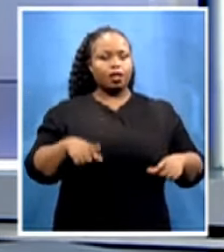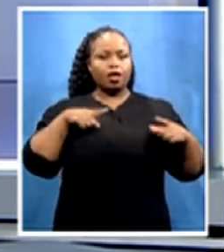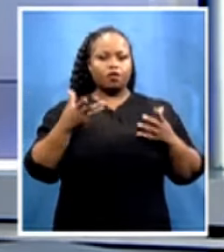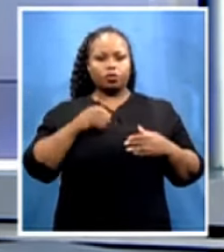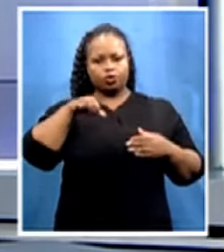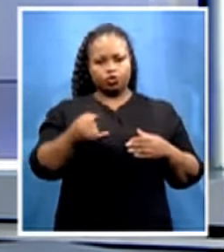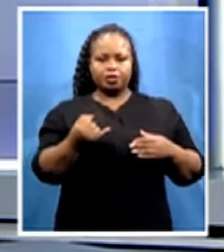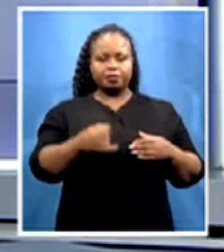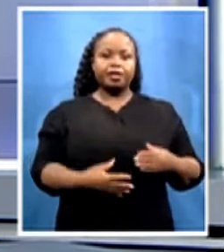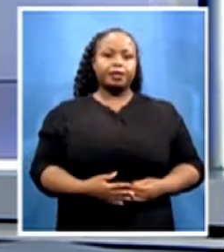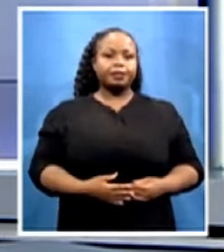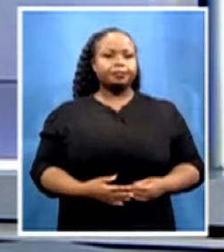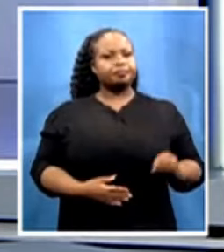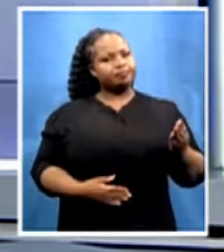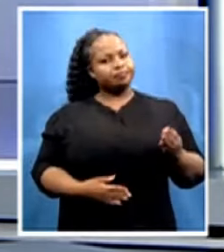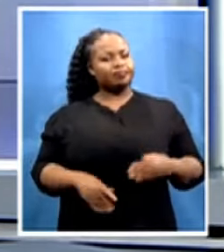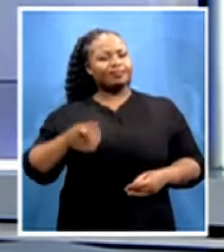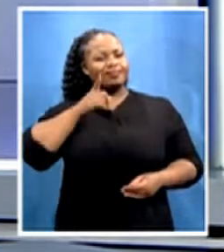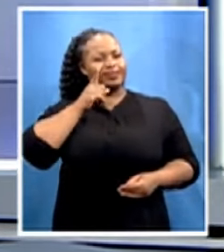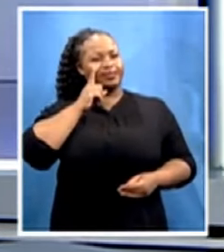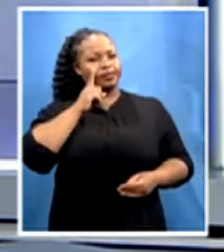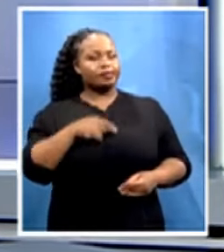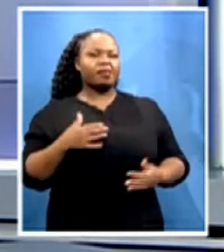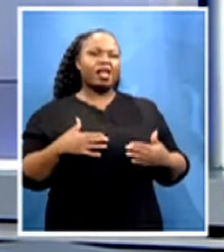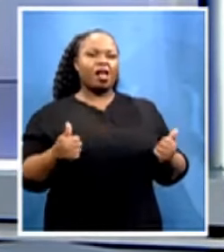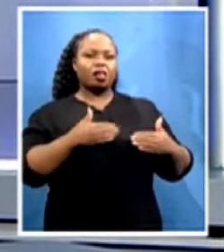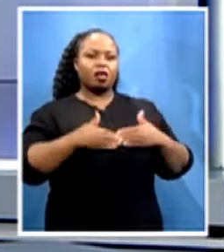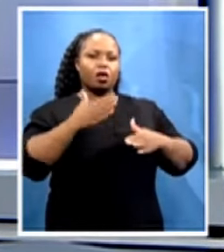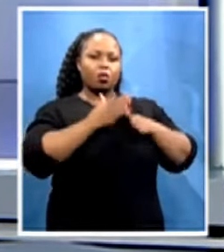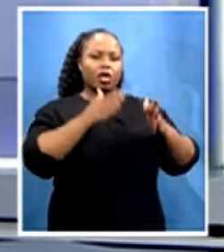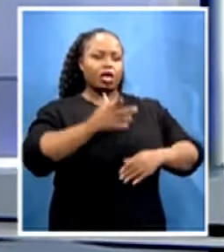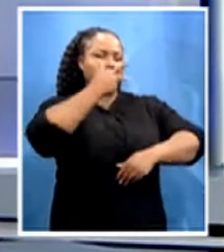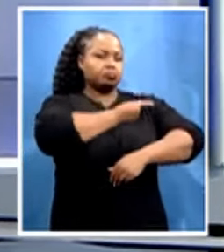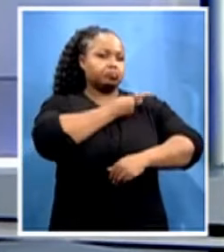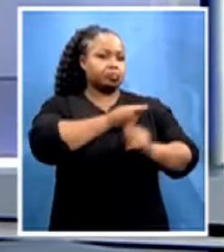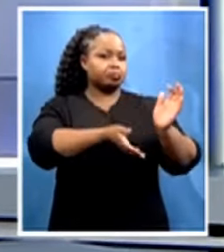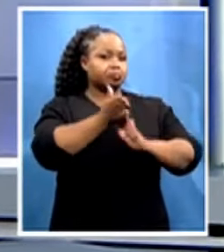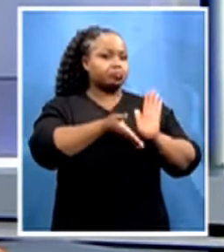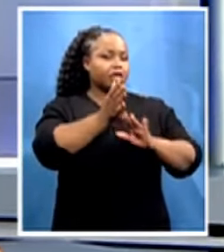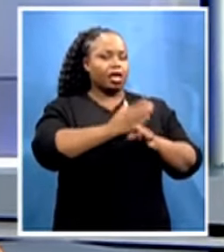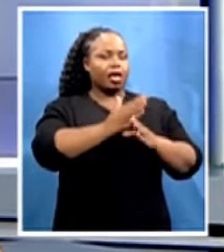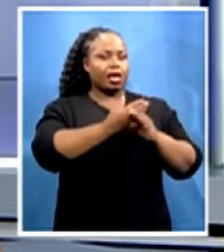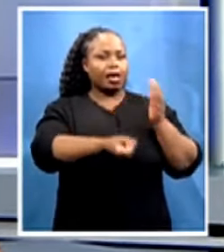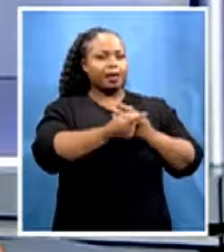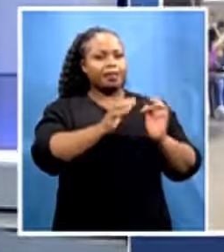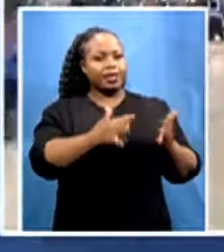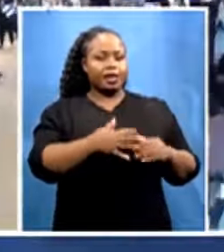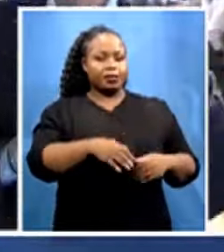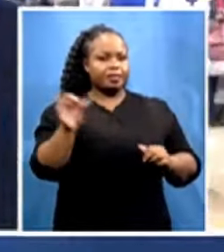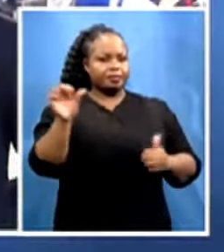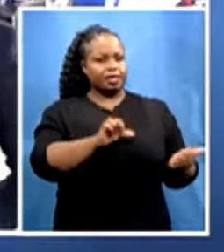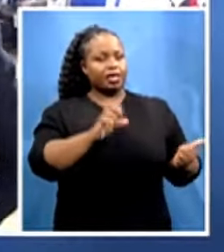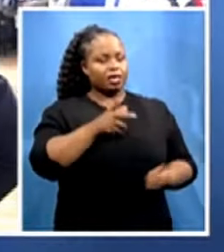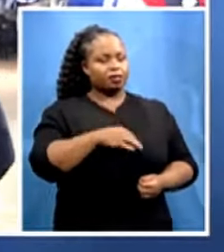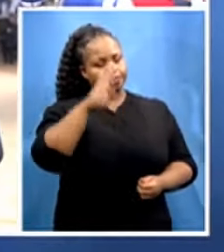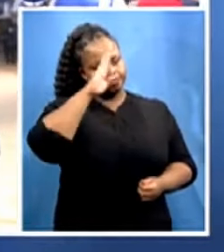how some health care workers are being vaccinated by the Sisonke program. Let's get back to him. Maageketla, very good morning to you once again. What's the latest where